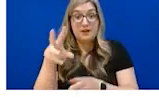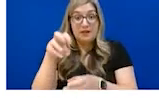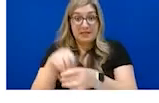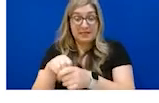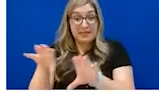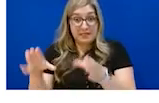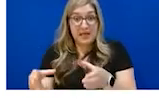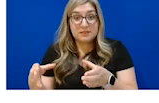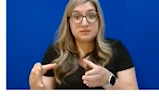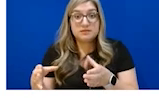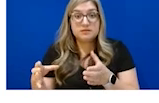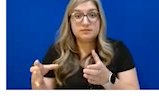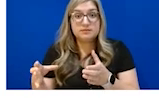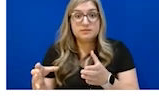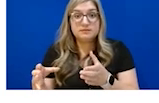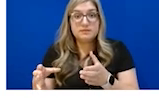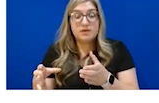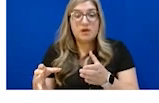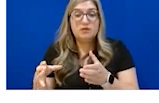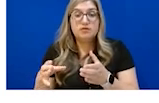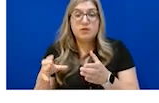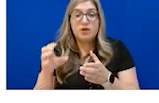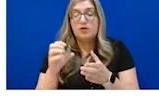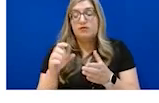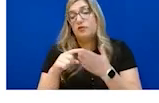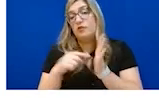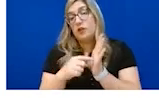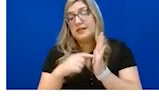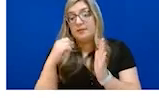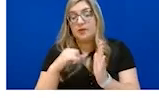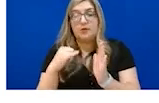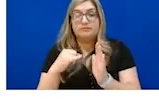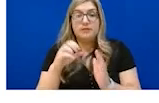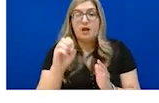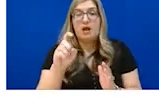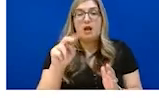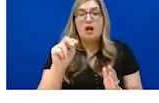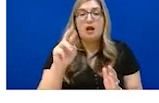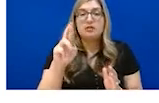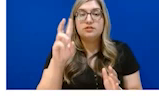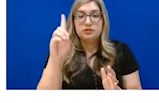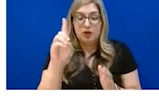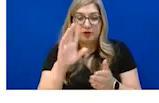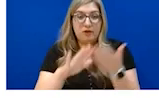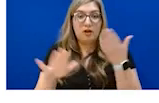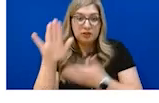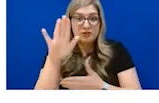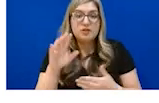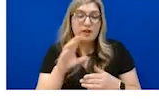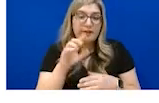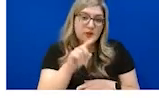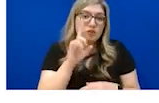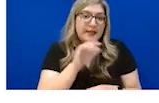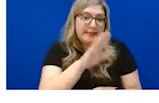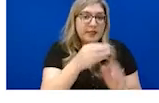Oxnard, Oxnard gets the credit for that student being a seat in their class. However, once